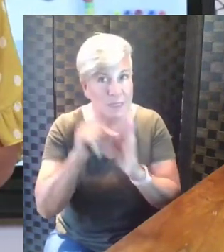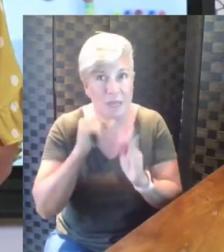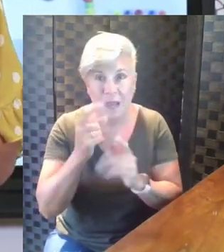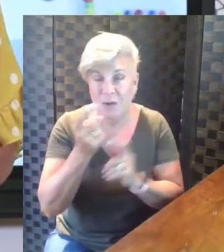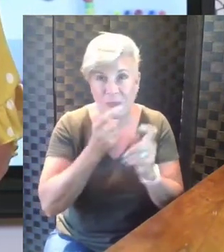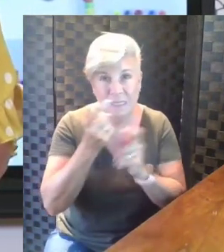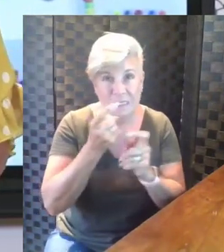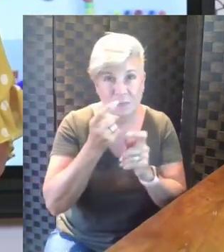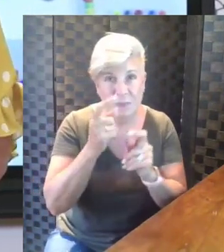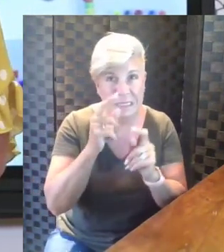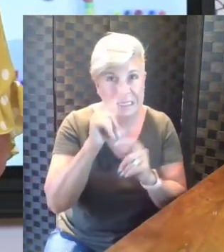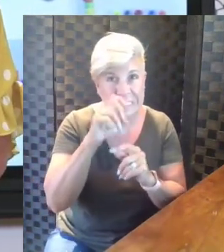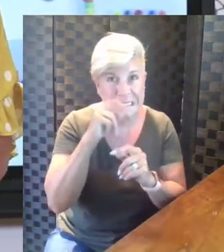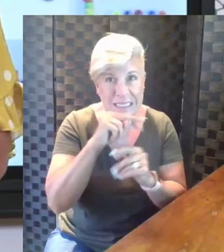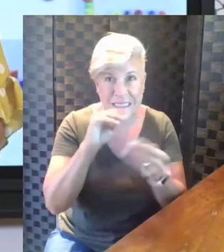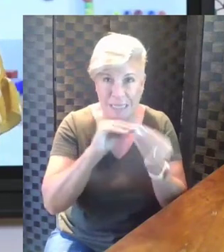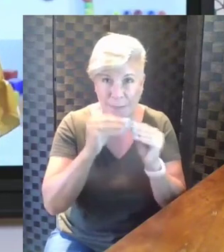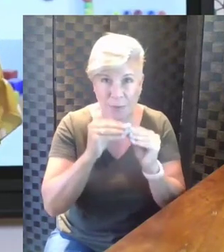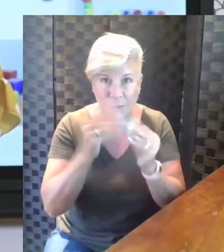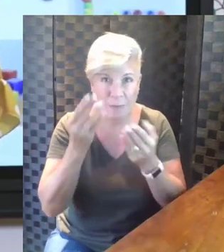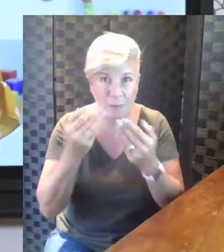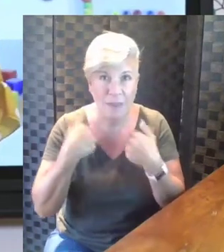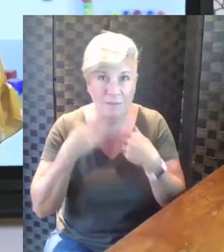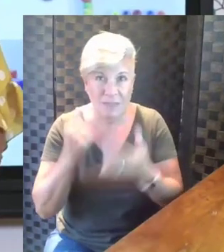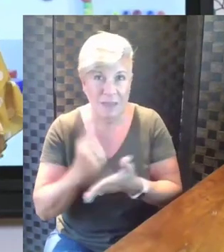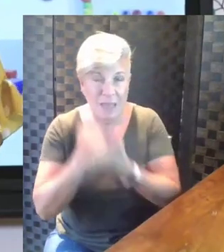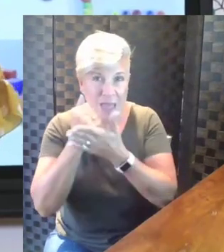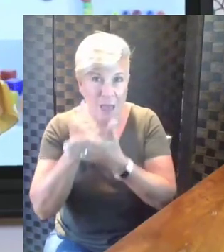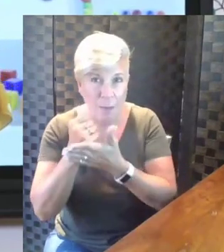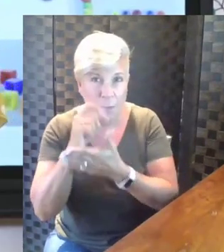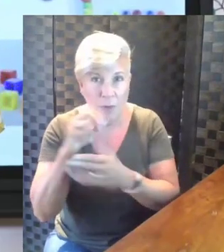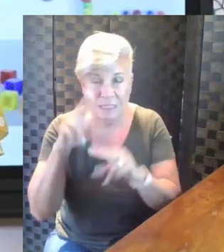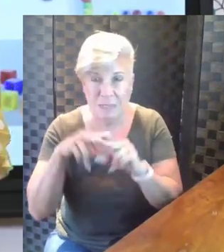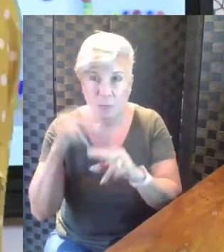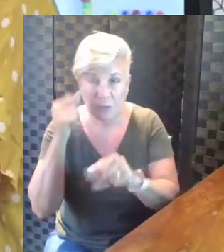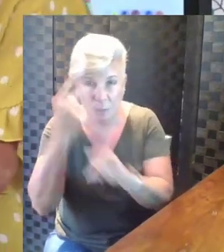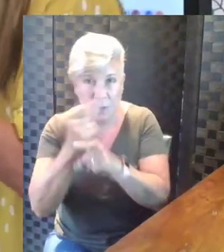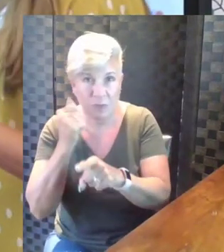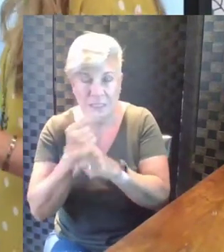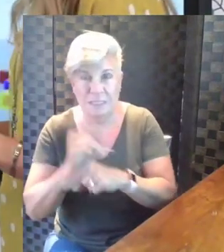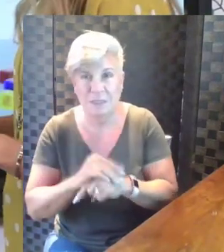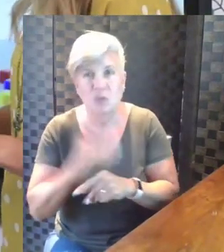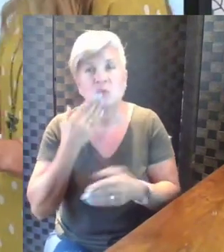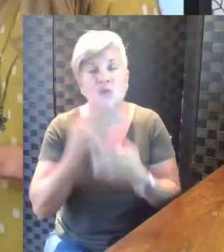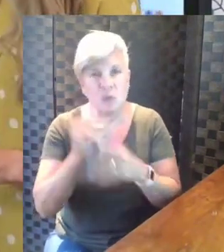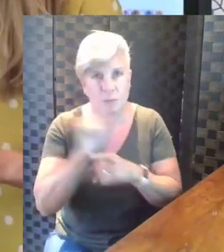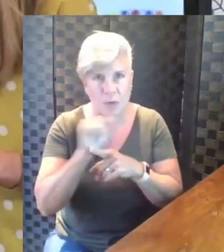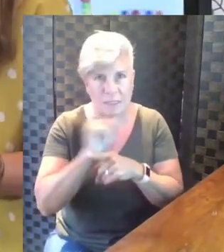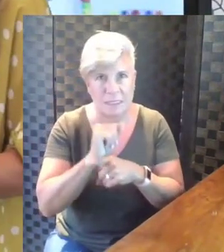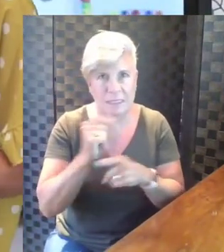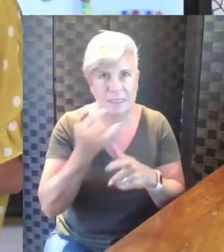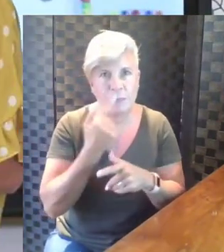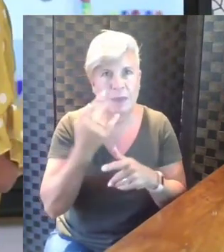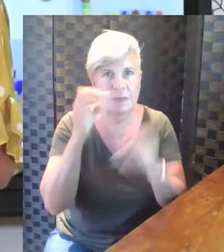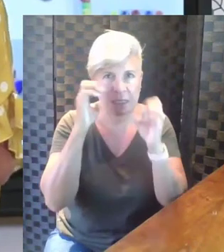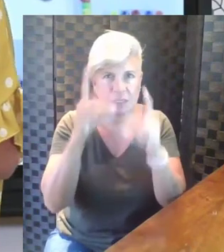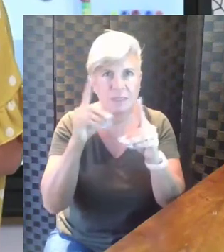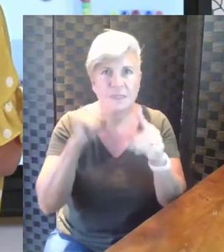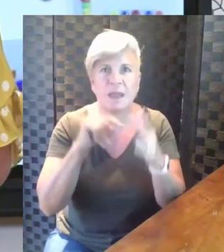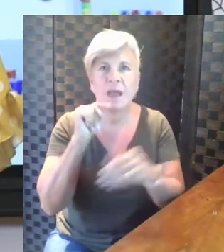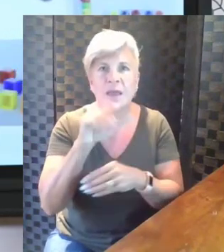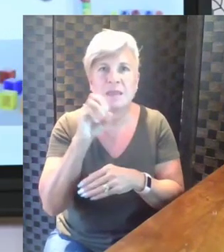just dealing with our teen numbers. So you might want to have some help, or you could sit with a sibling, but it's good practice. And then we also have some over